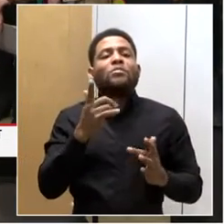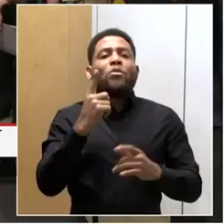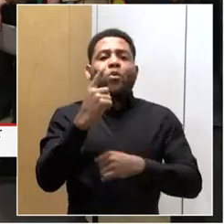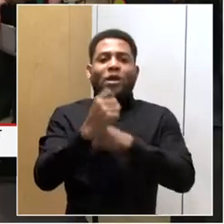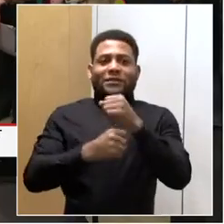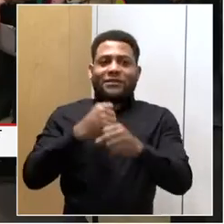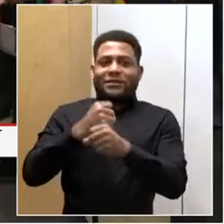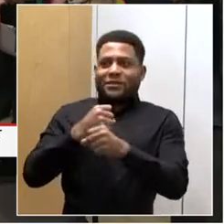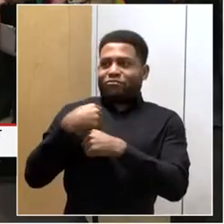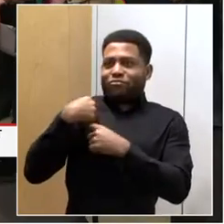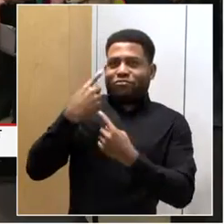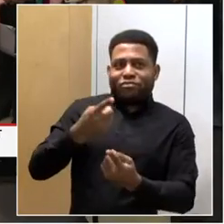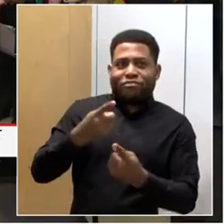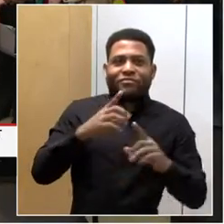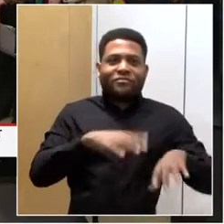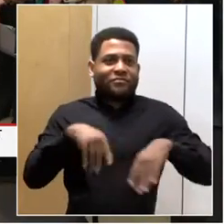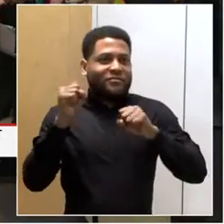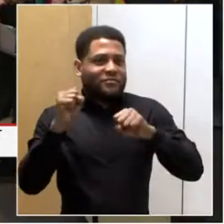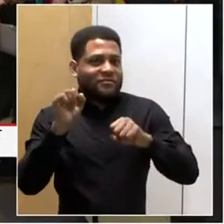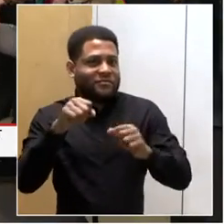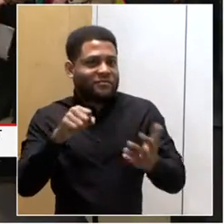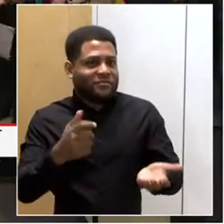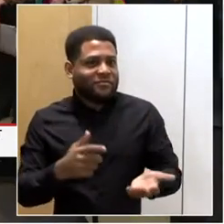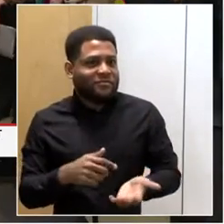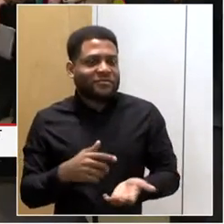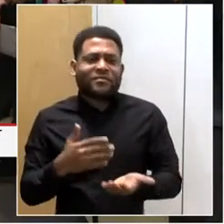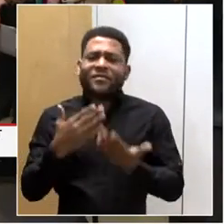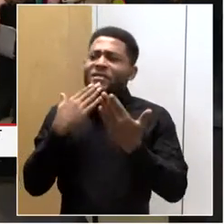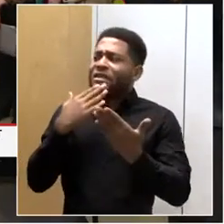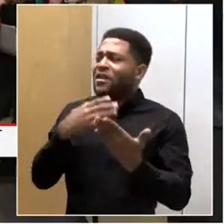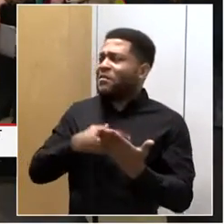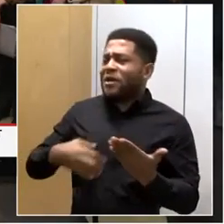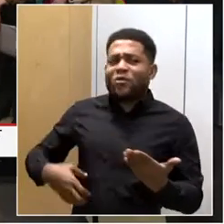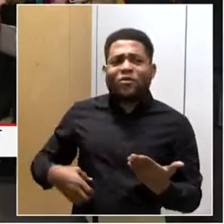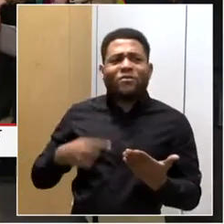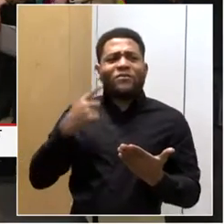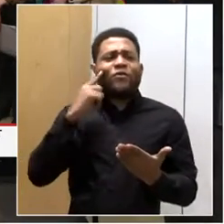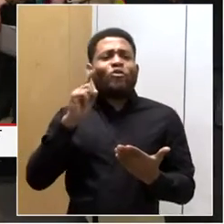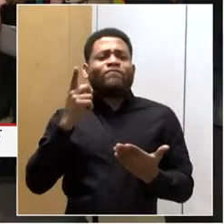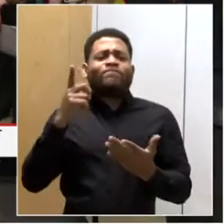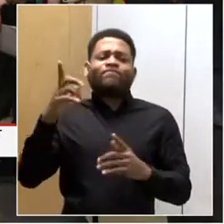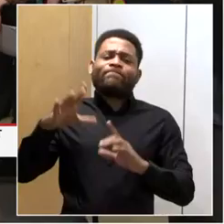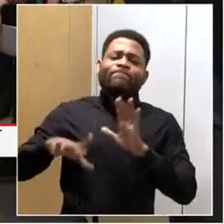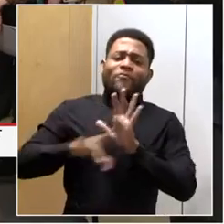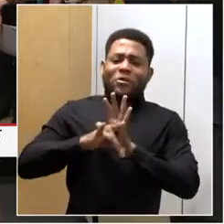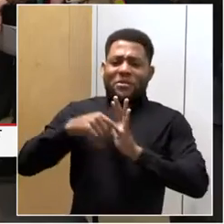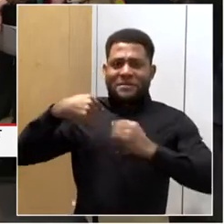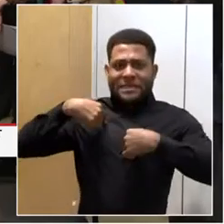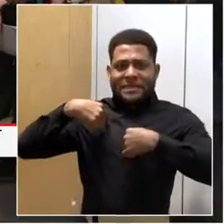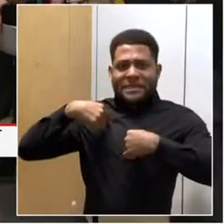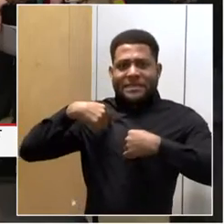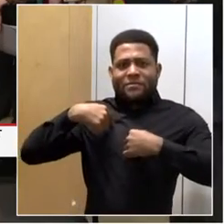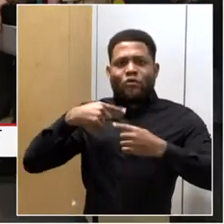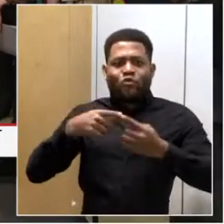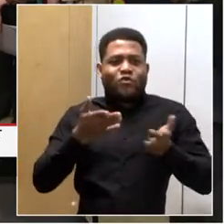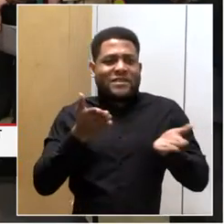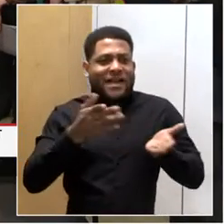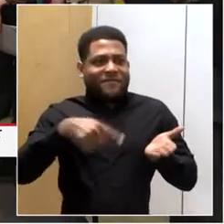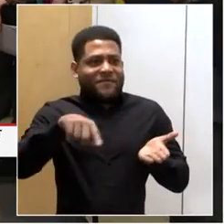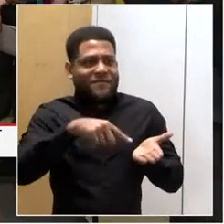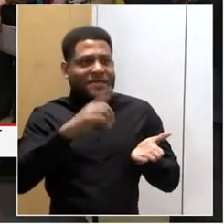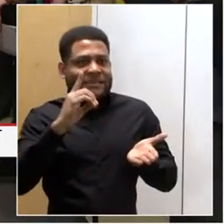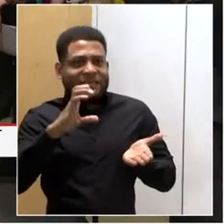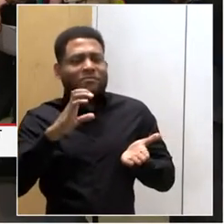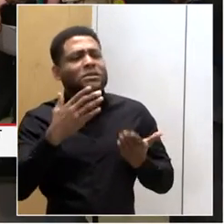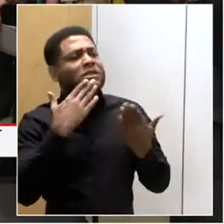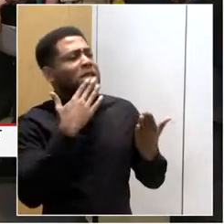grateful to the mayor for bringing me on to serve in her administration, and grateful to my team